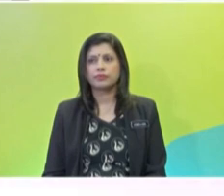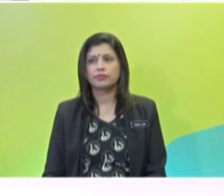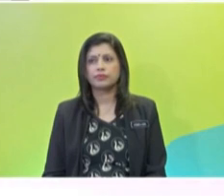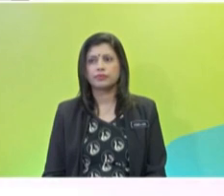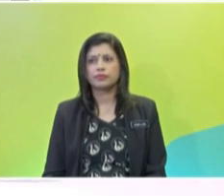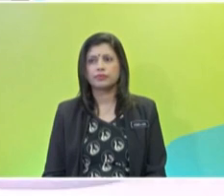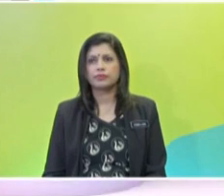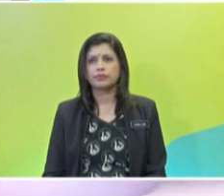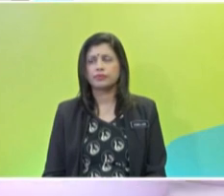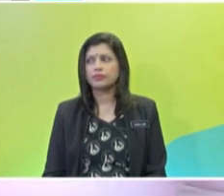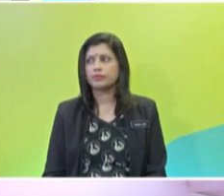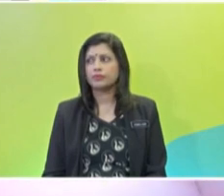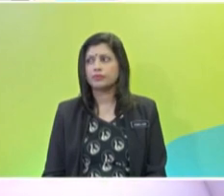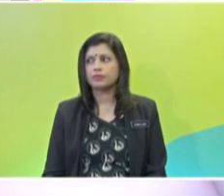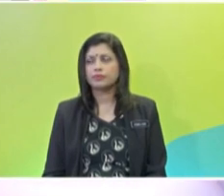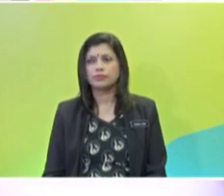Number